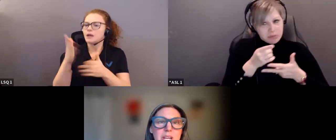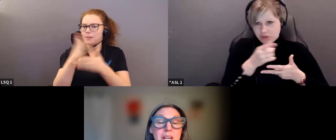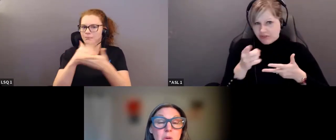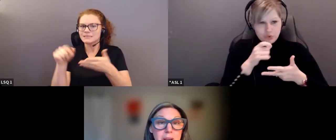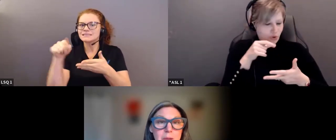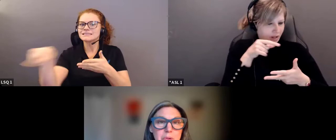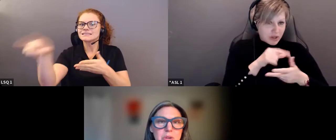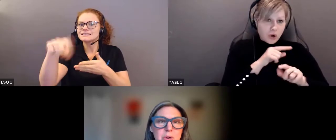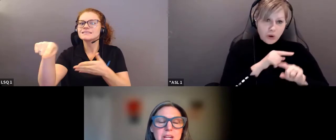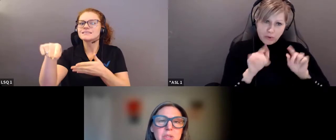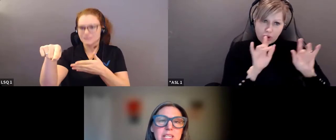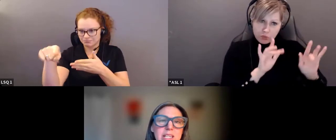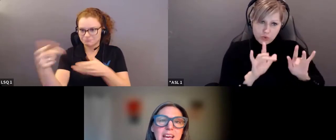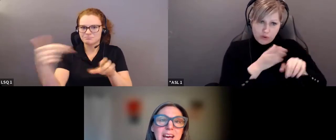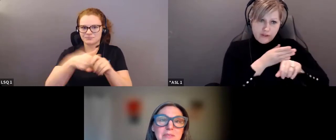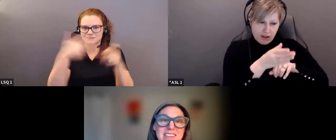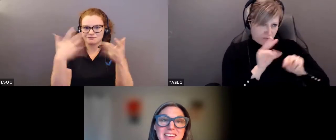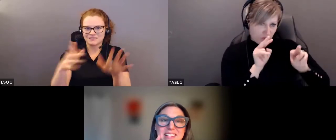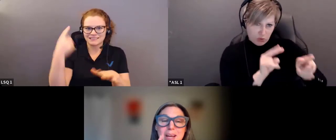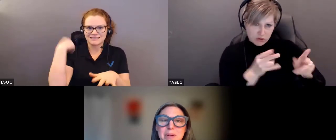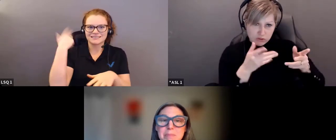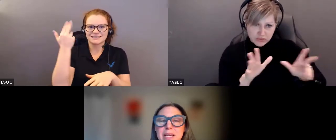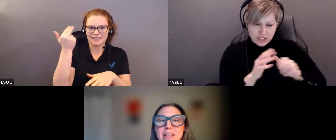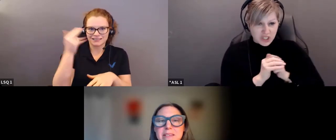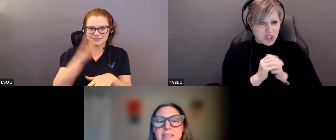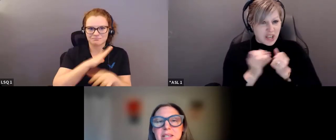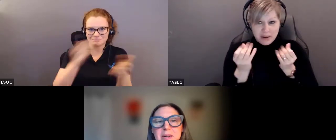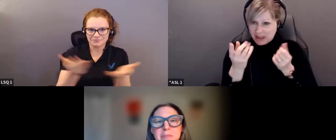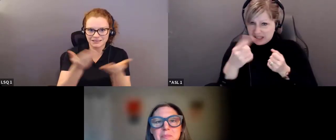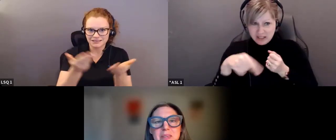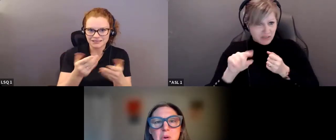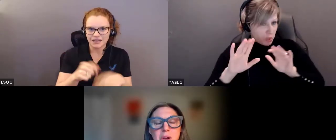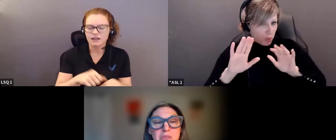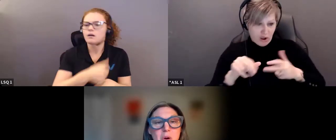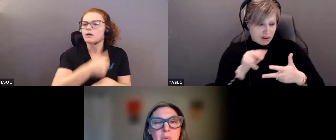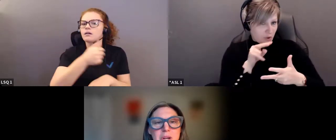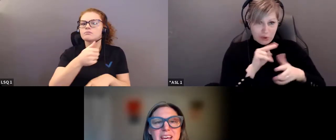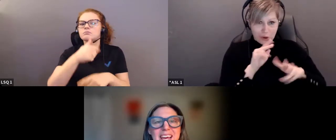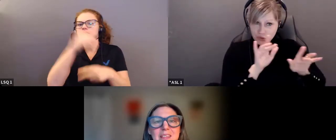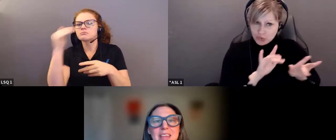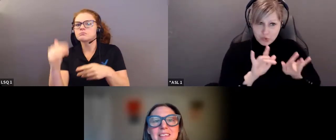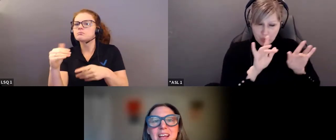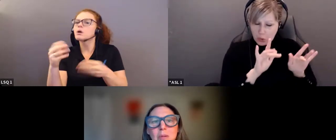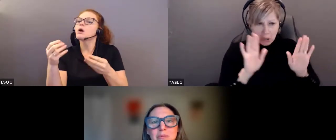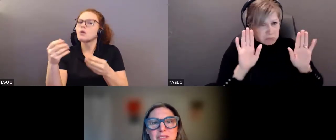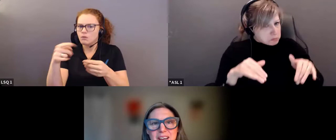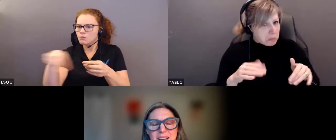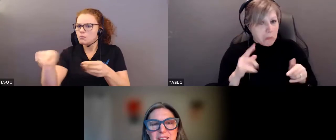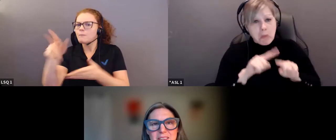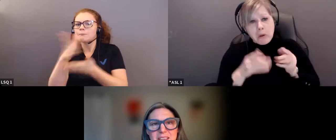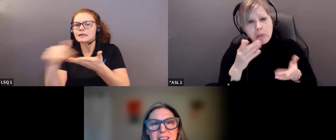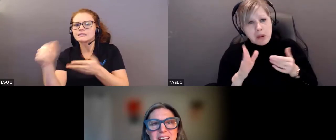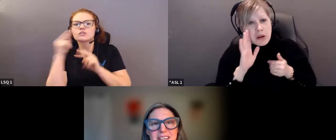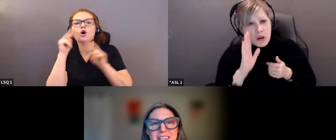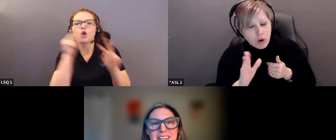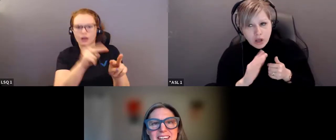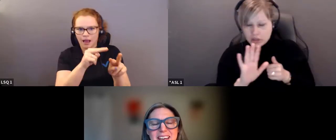saw the recording, and quite a number of you actually haven't seen it yet, but might going forward. And that's helpful to